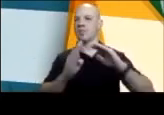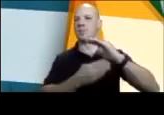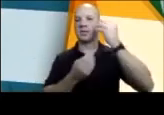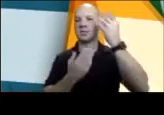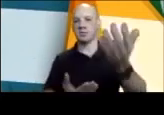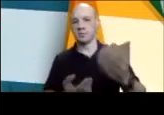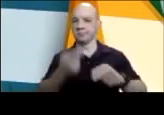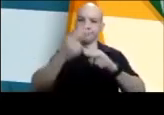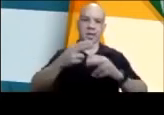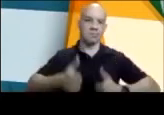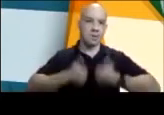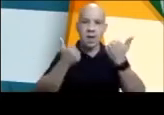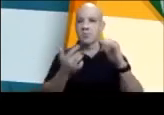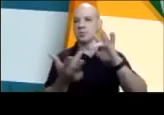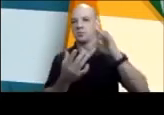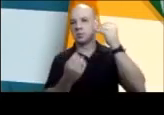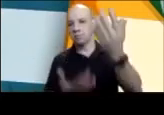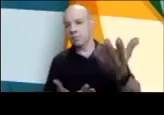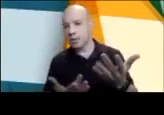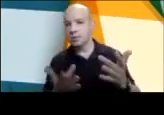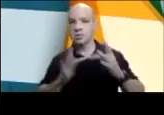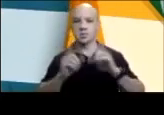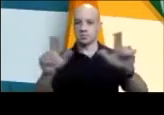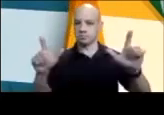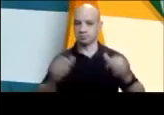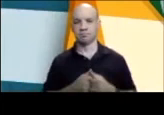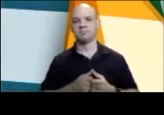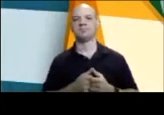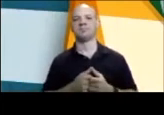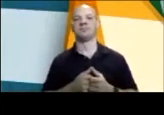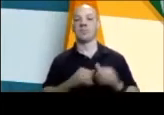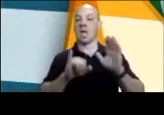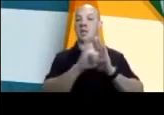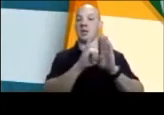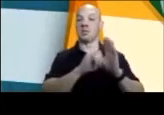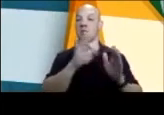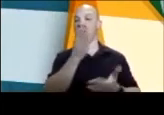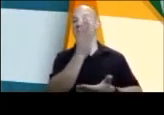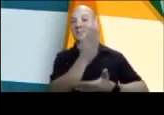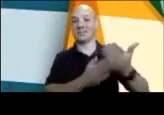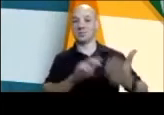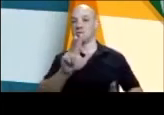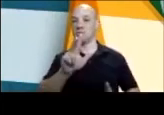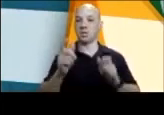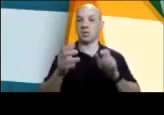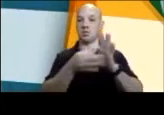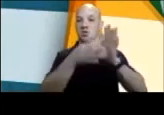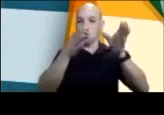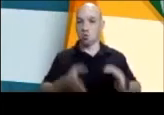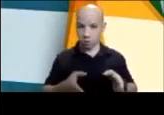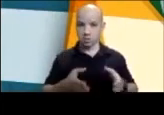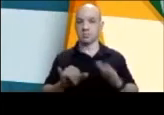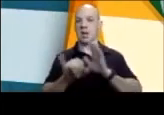name, address, contact information, website, identification of a Section 3 coordinator, identification